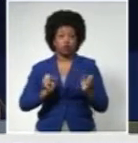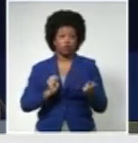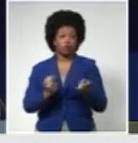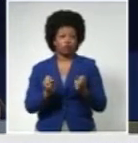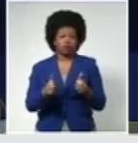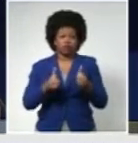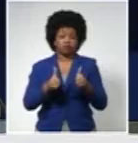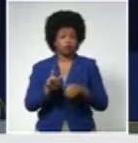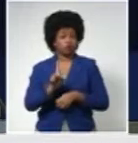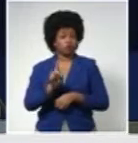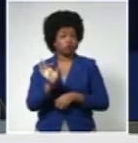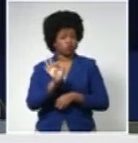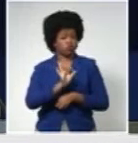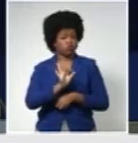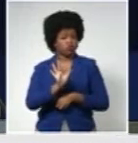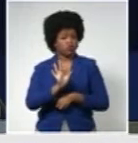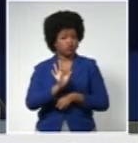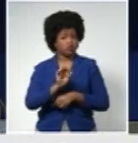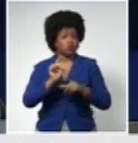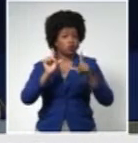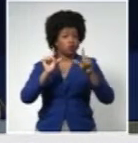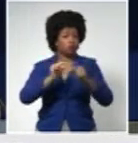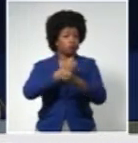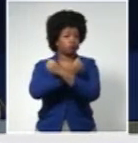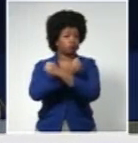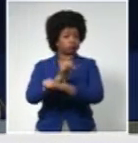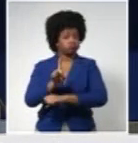the risks. We are making progress